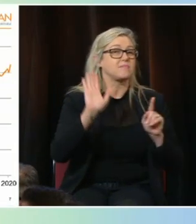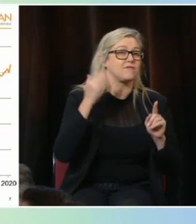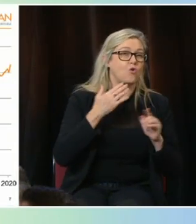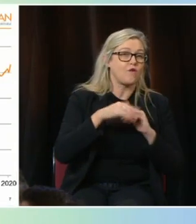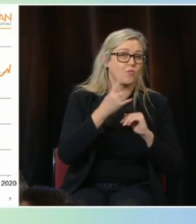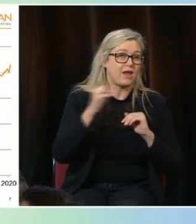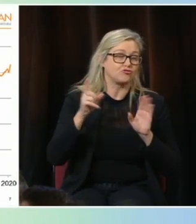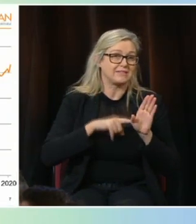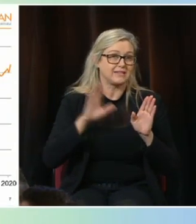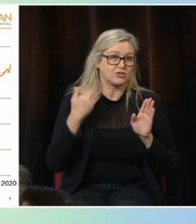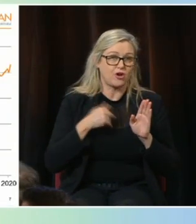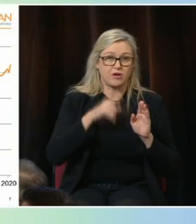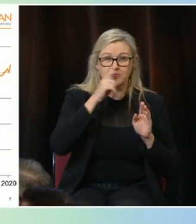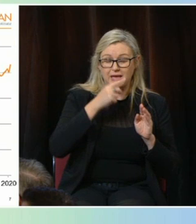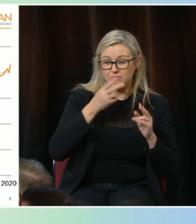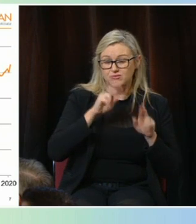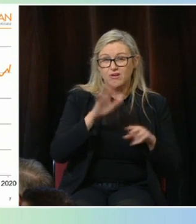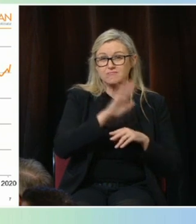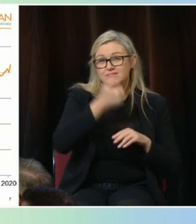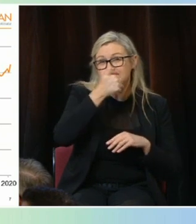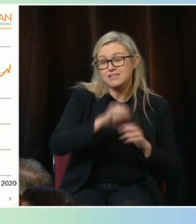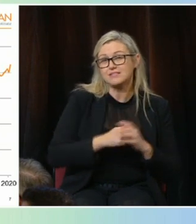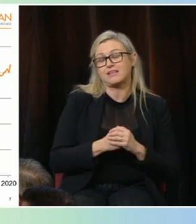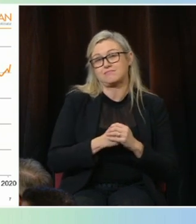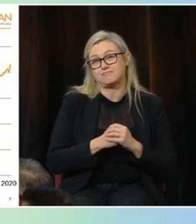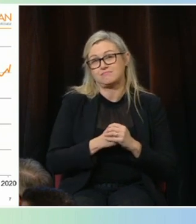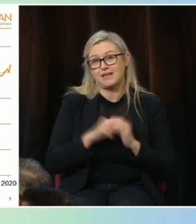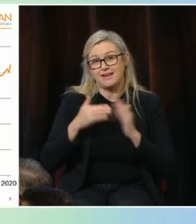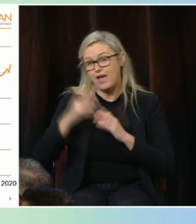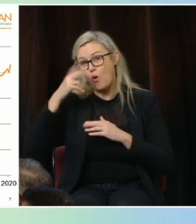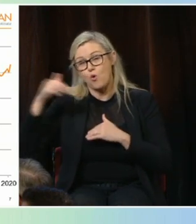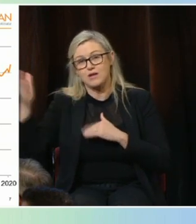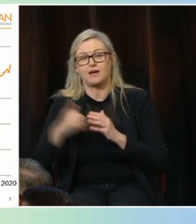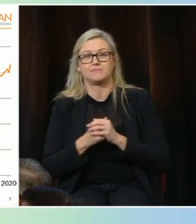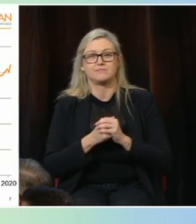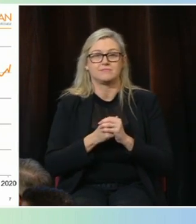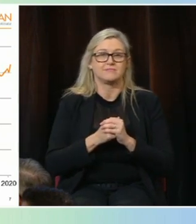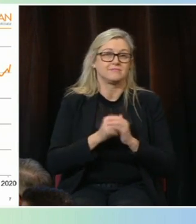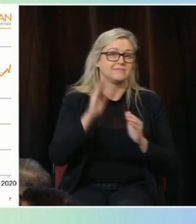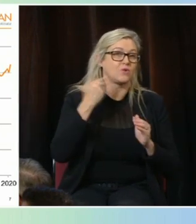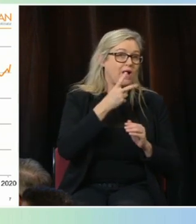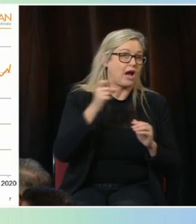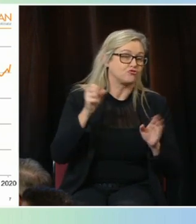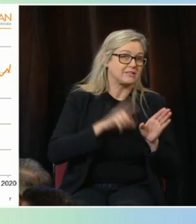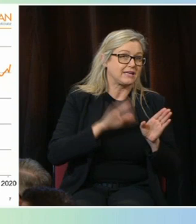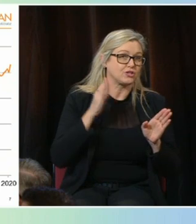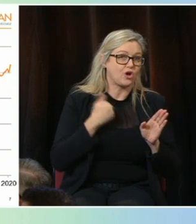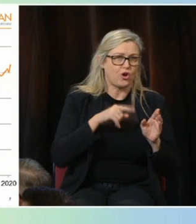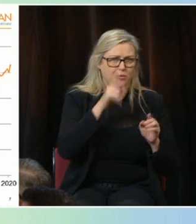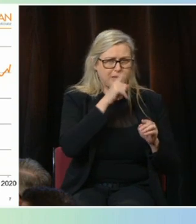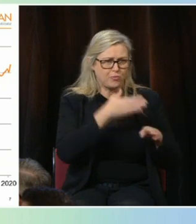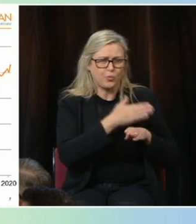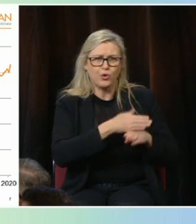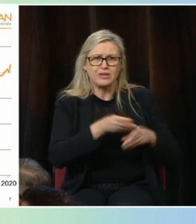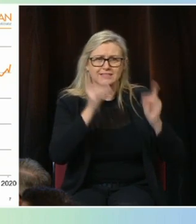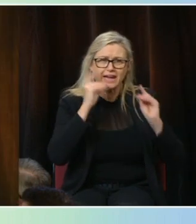today during their 60 years of life the average Australian worker worked longer hours in more dangerous workplaces and with little access